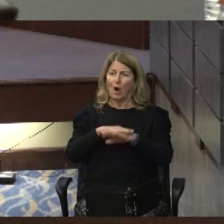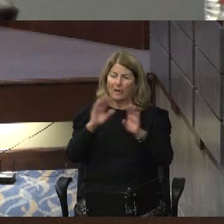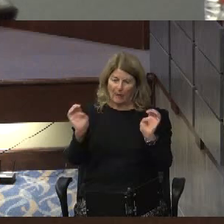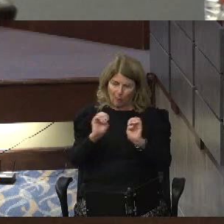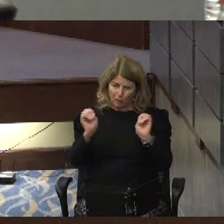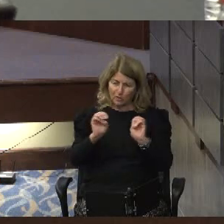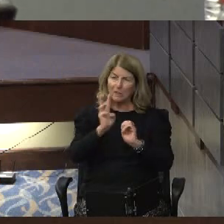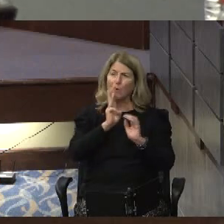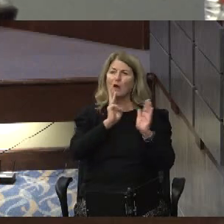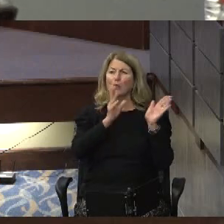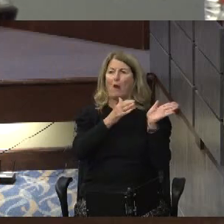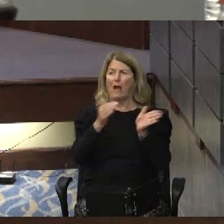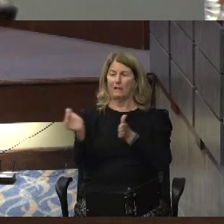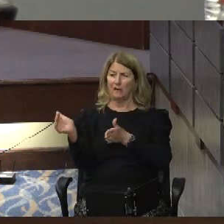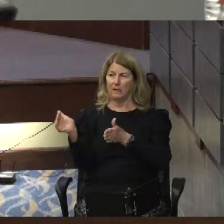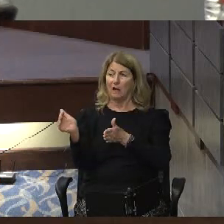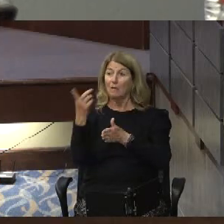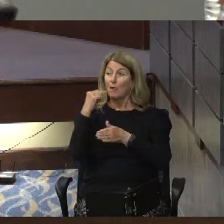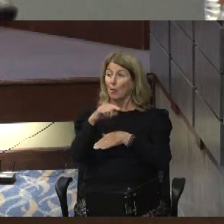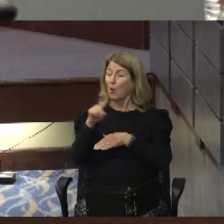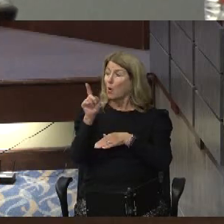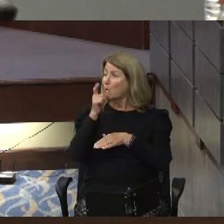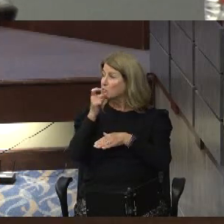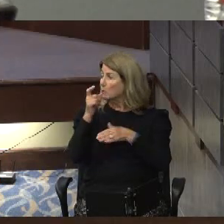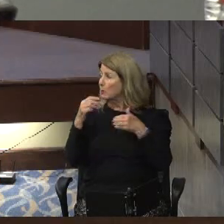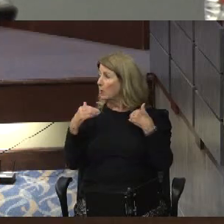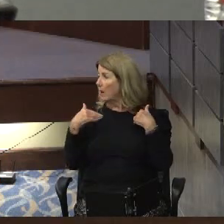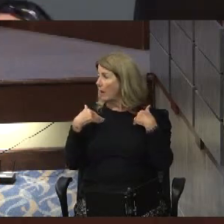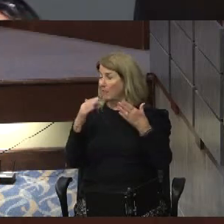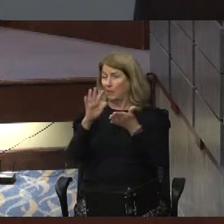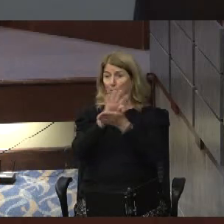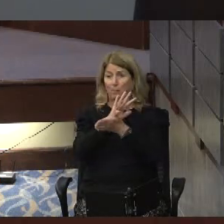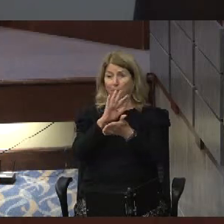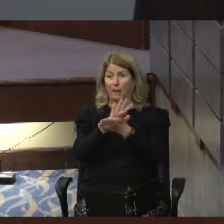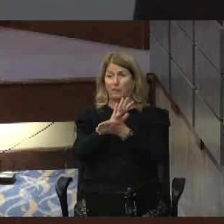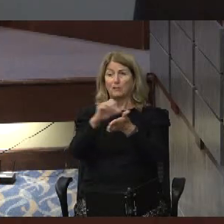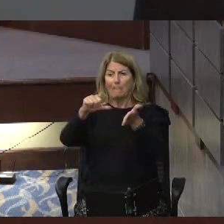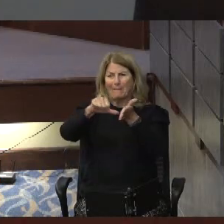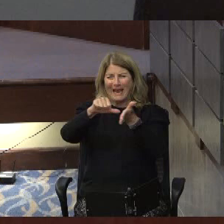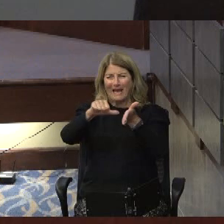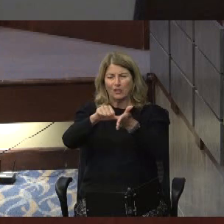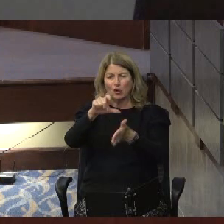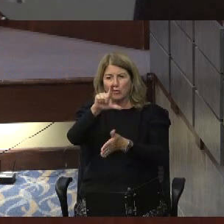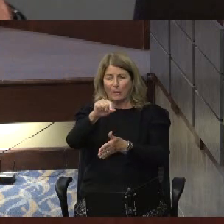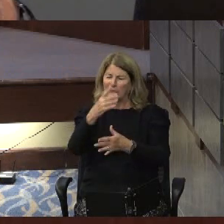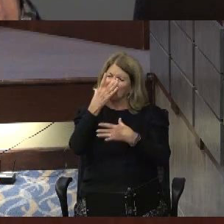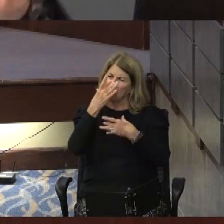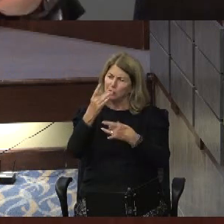planning efforts. And for those that have the package, it's on page 20. Some interesting reading on